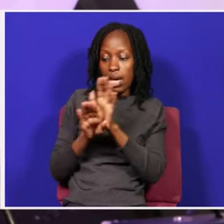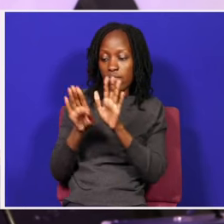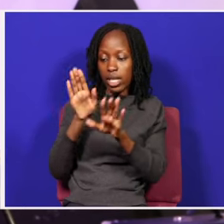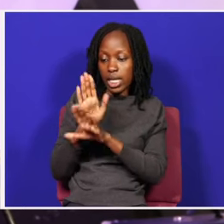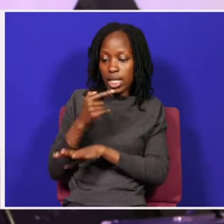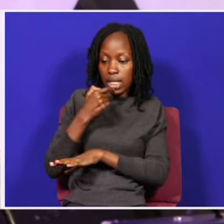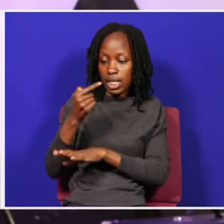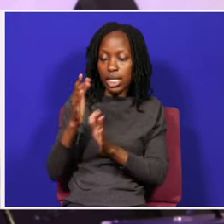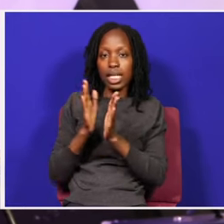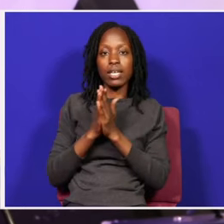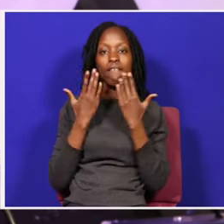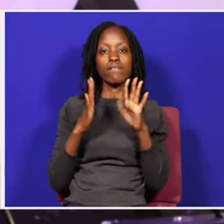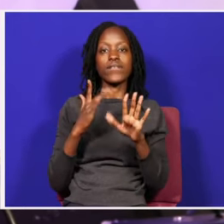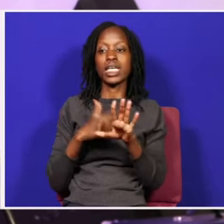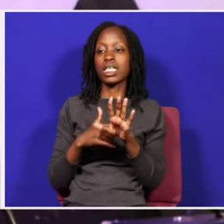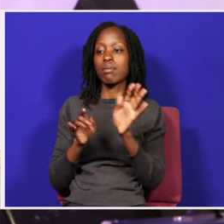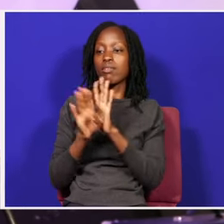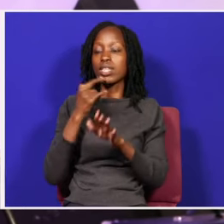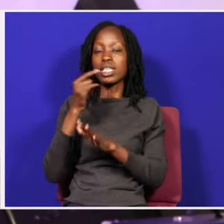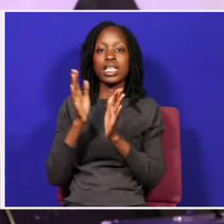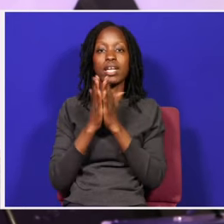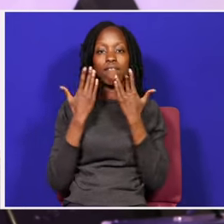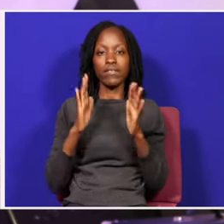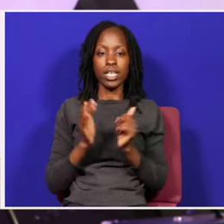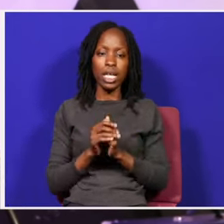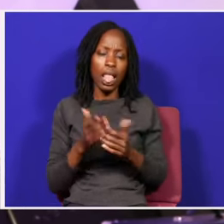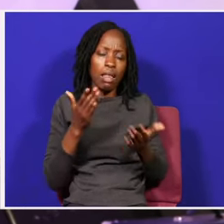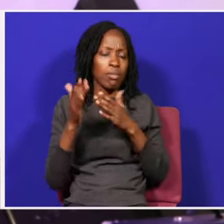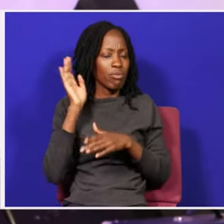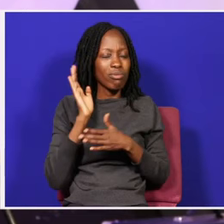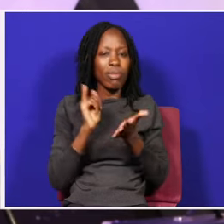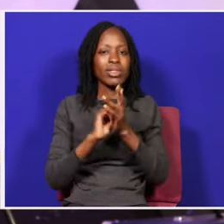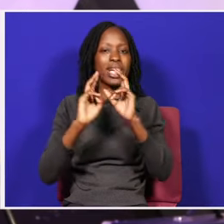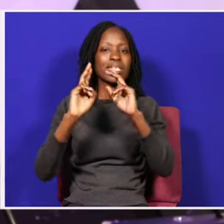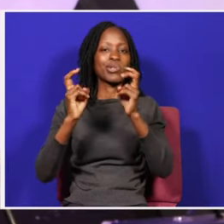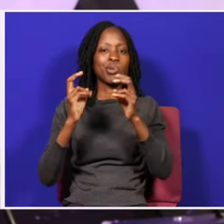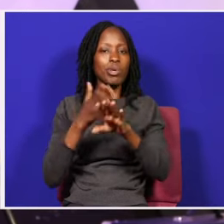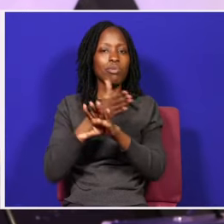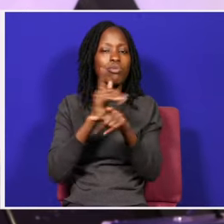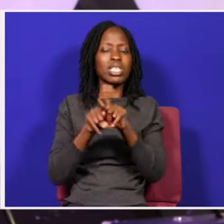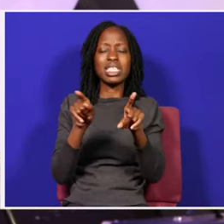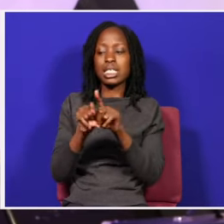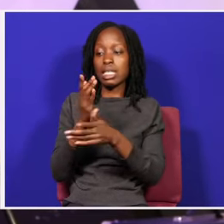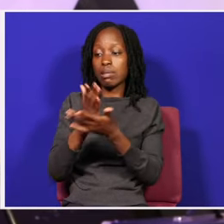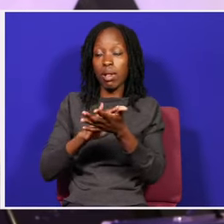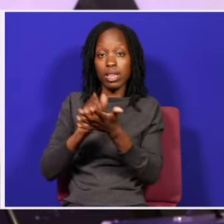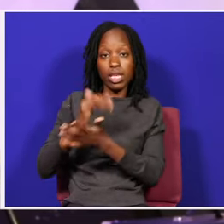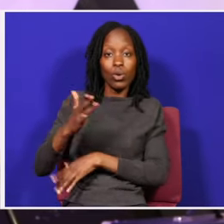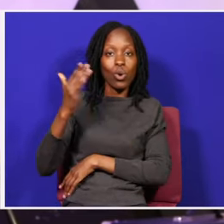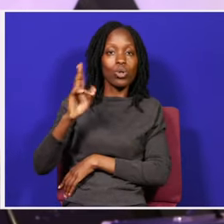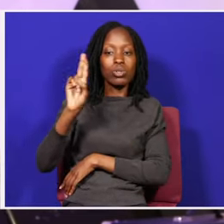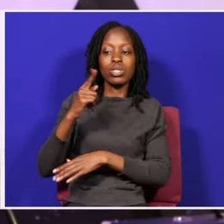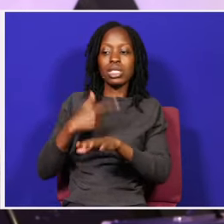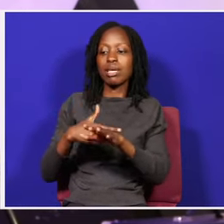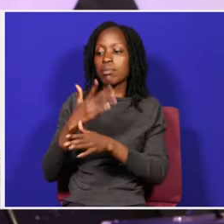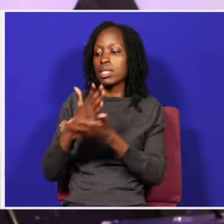Said and Done. When It Is All Said and Done. And you've probably heard that before. It's a phrase that we often use when we come to the